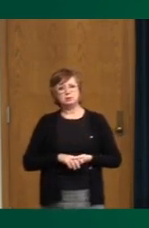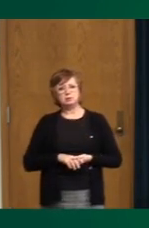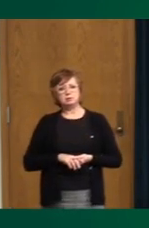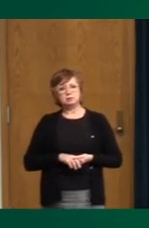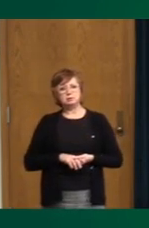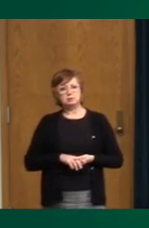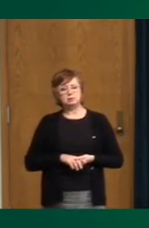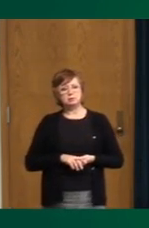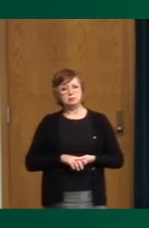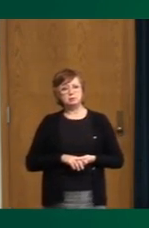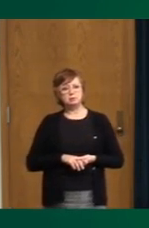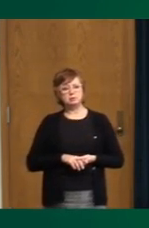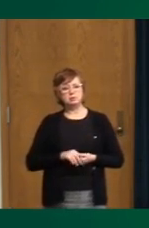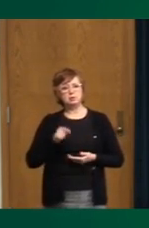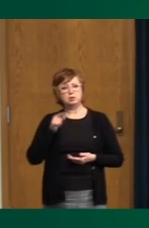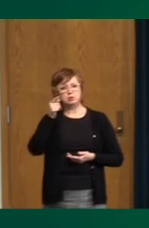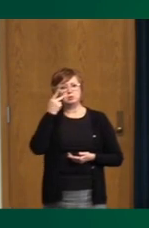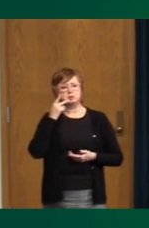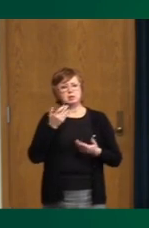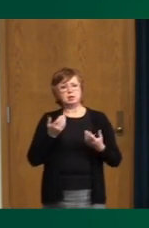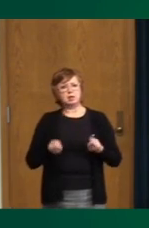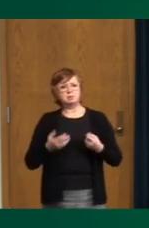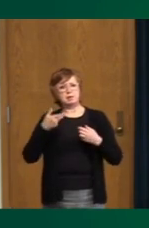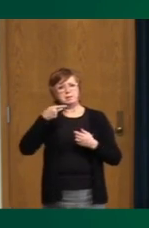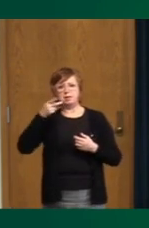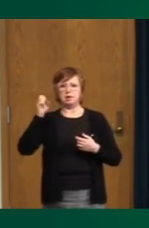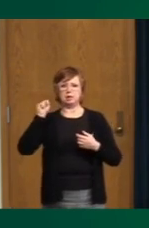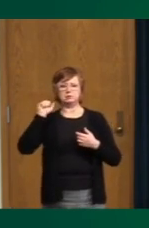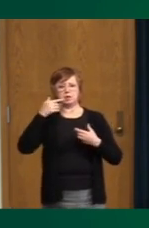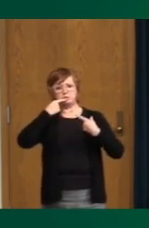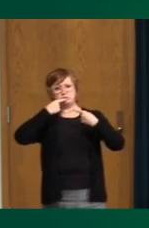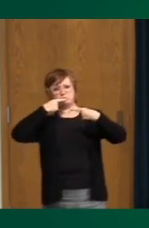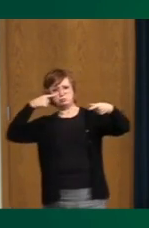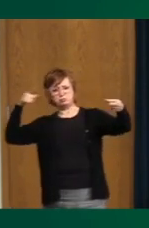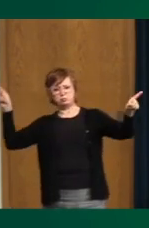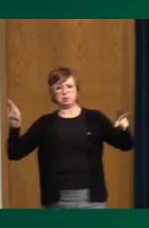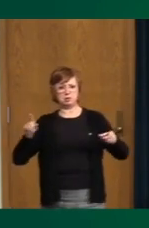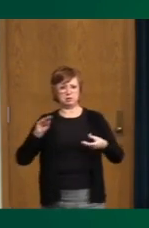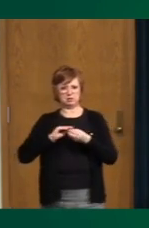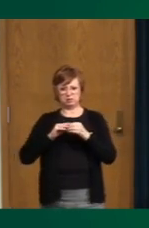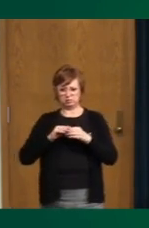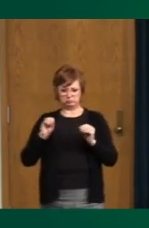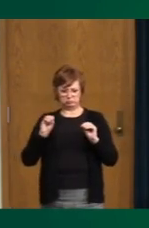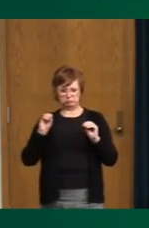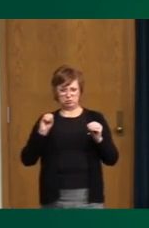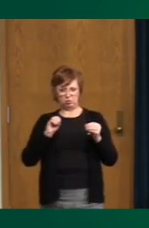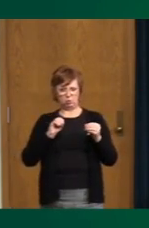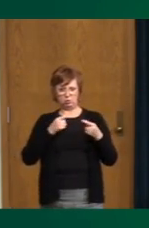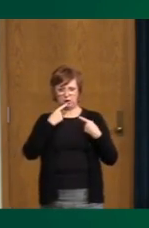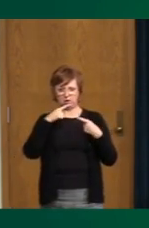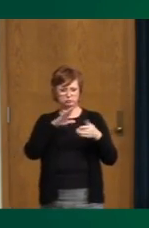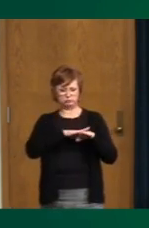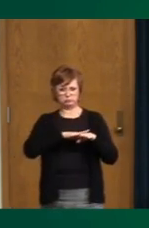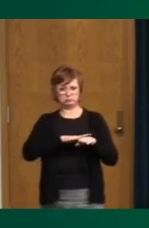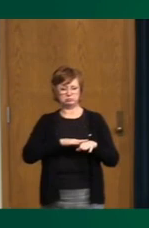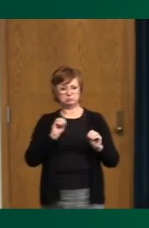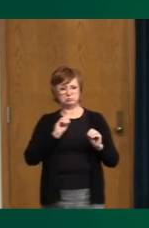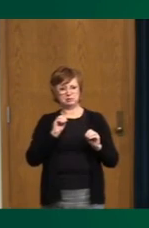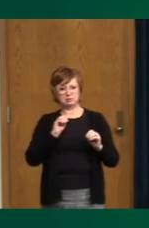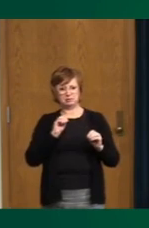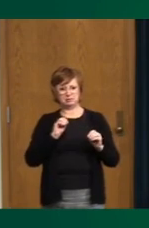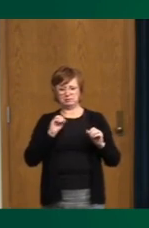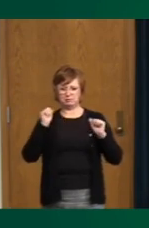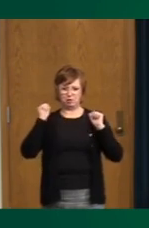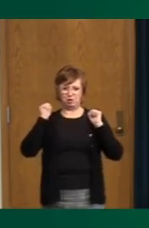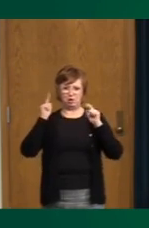of public service announcements has gone down dramatically, and that's not because our case numbers are going down. It's because now every location